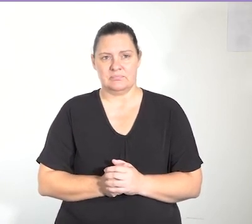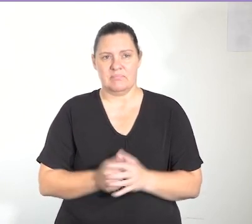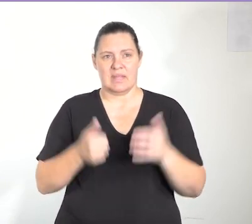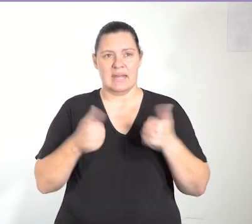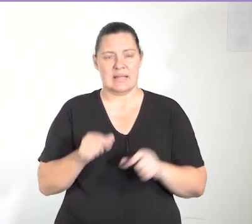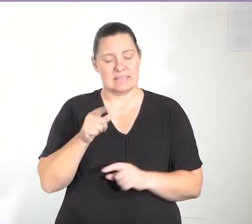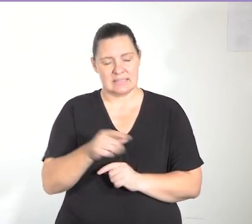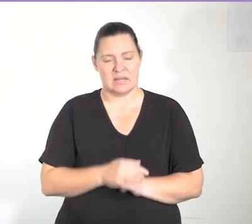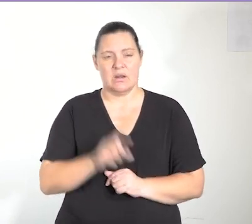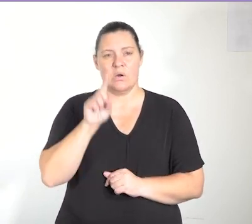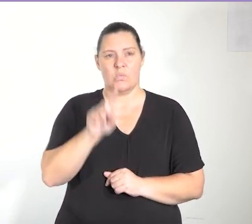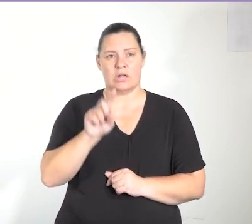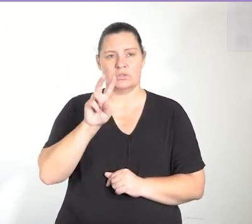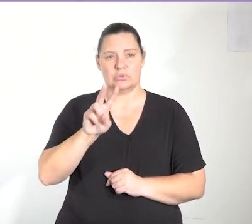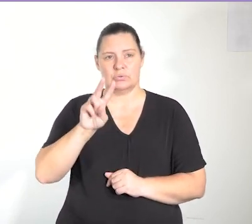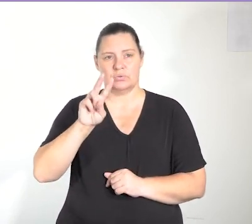The next one there is